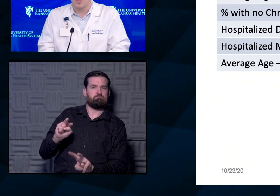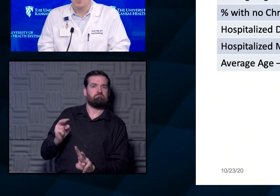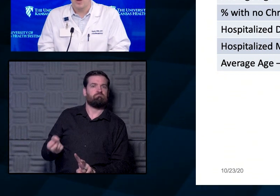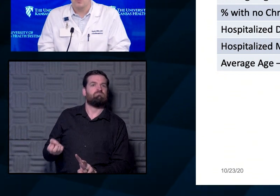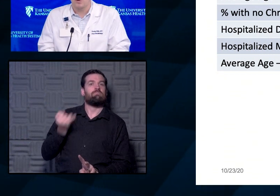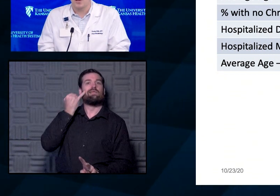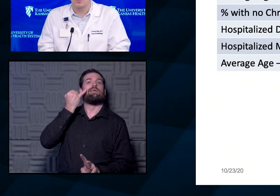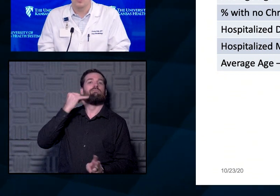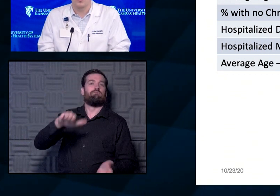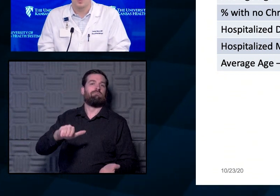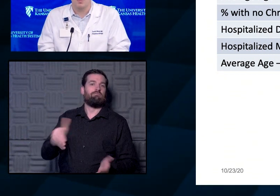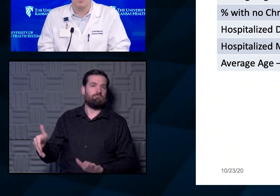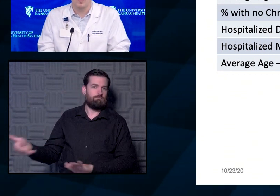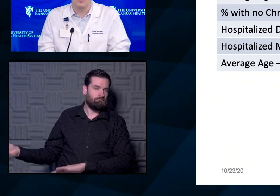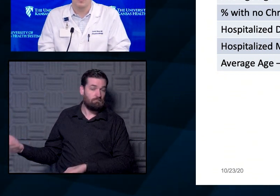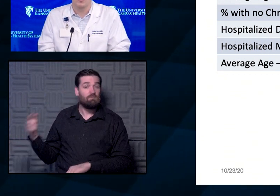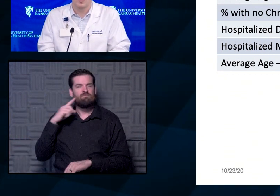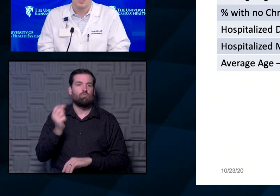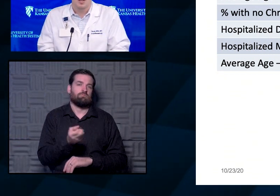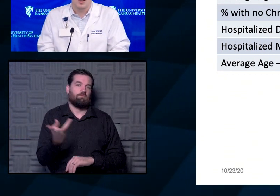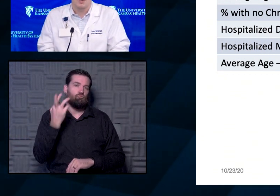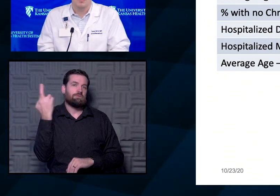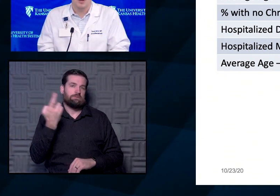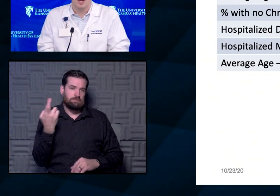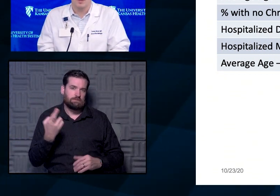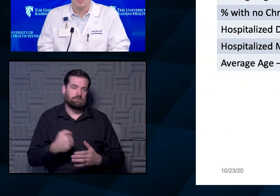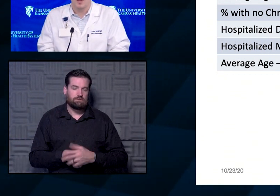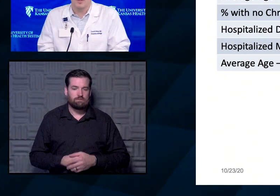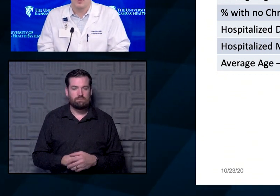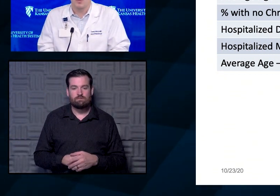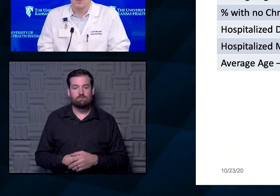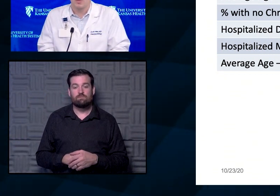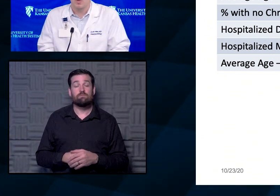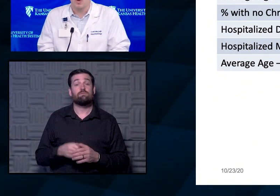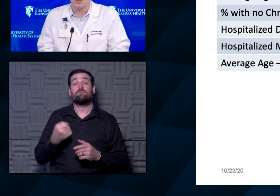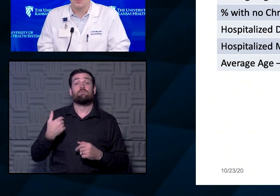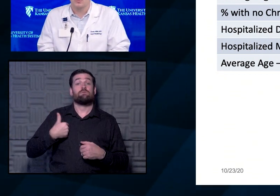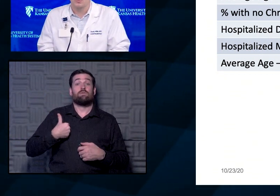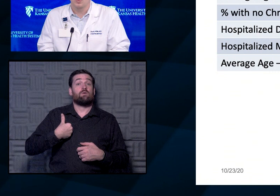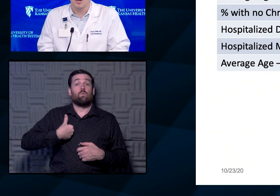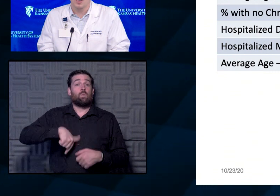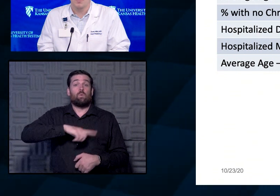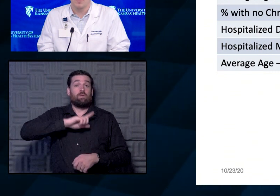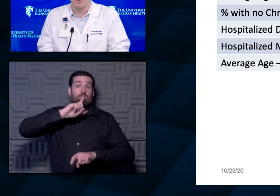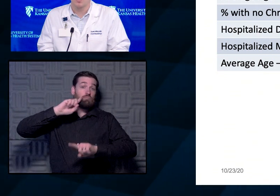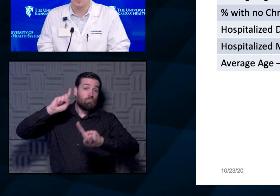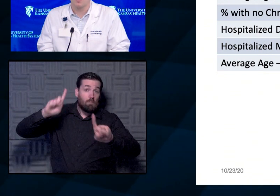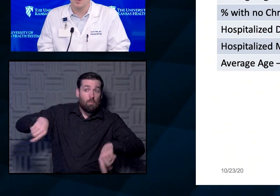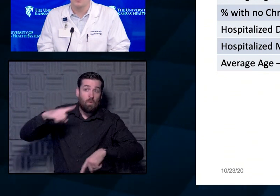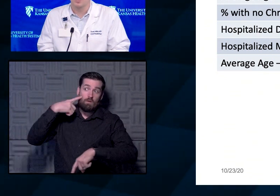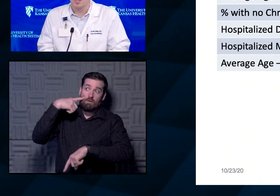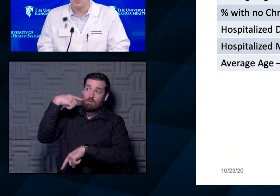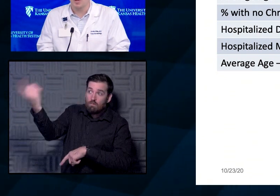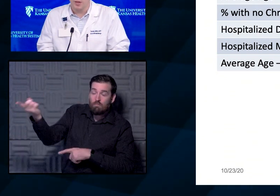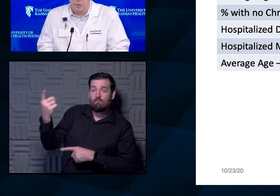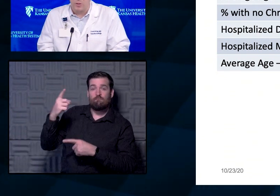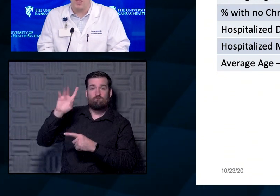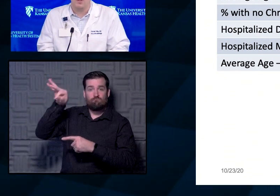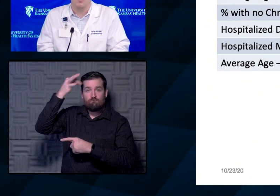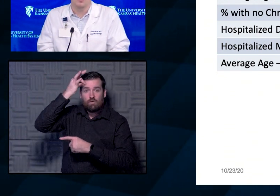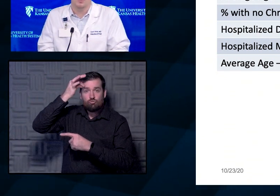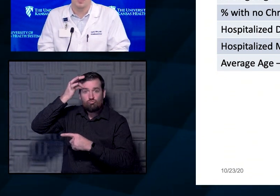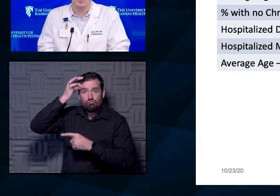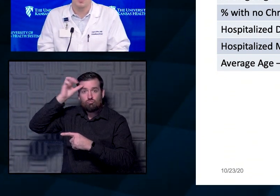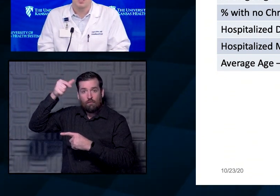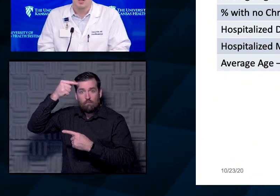setting but die, we do track those for a number of reasons. They're not the deaths that we report to the federal government as in hospital deaths.